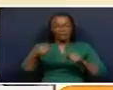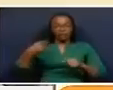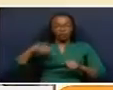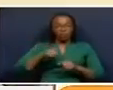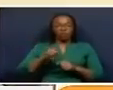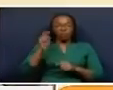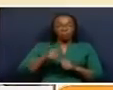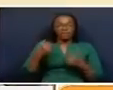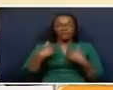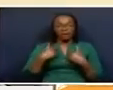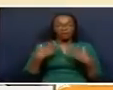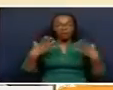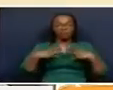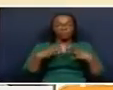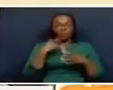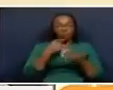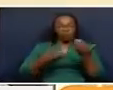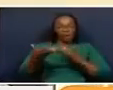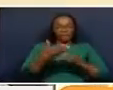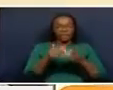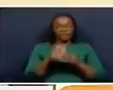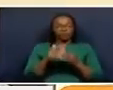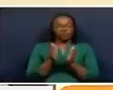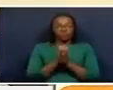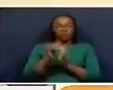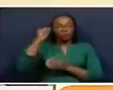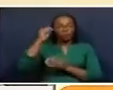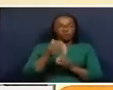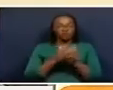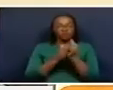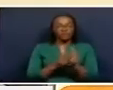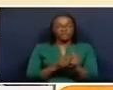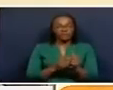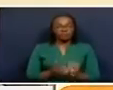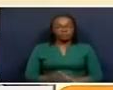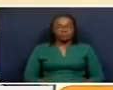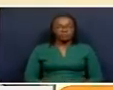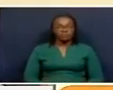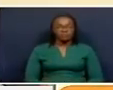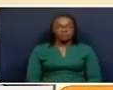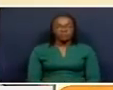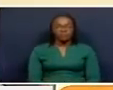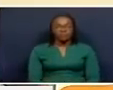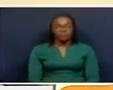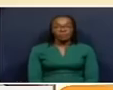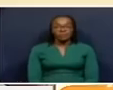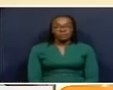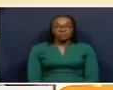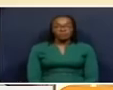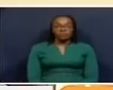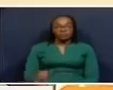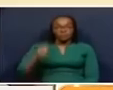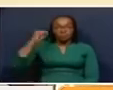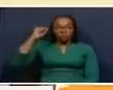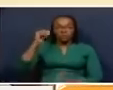crowds that engage the political leadership. The politicians that we have, sometimes I think they have